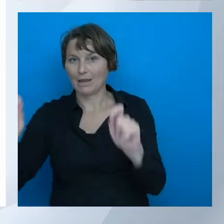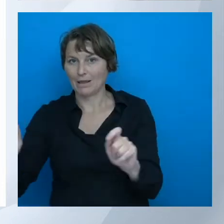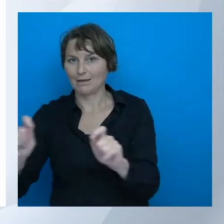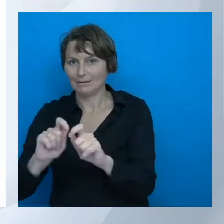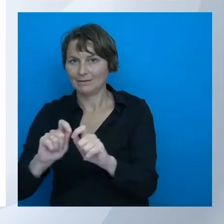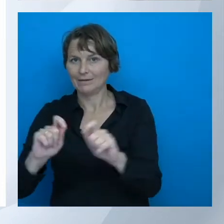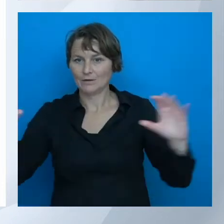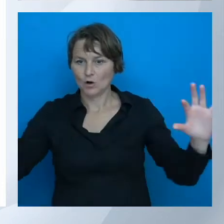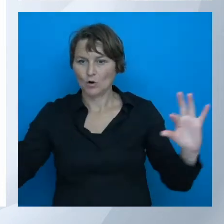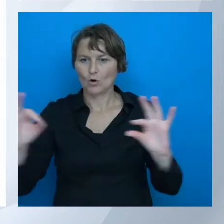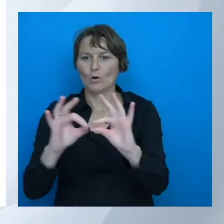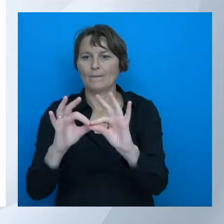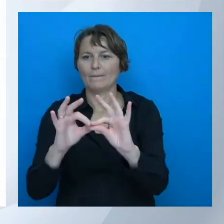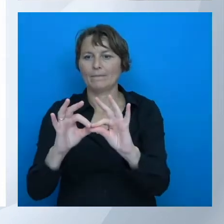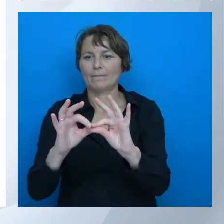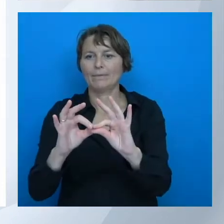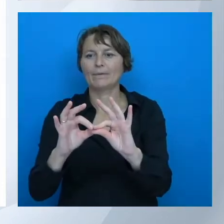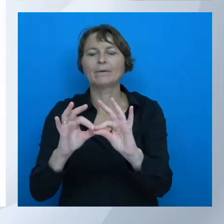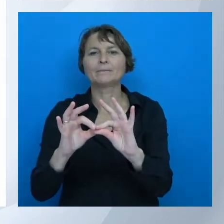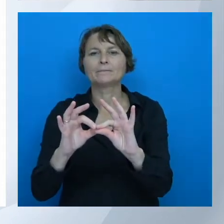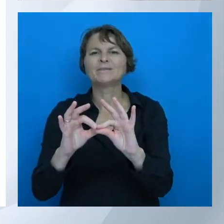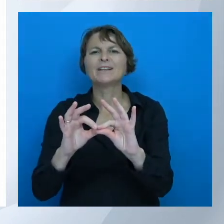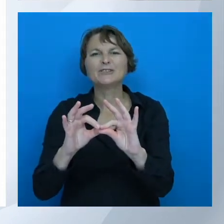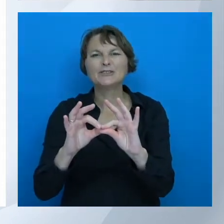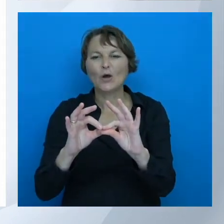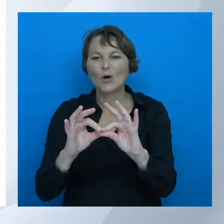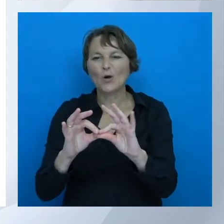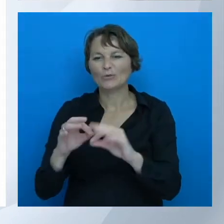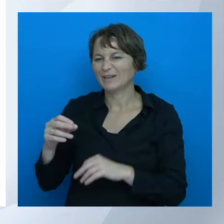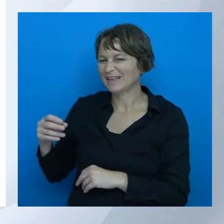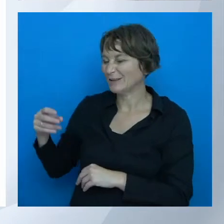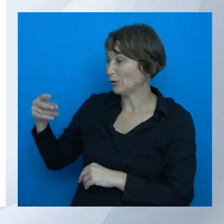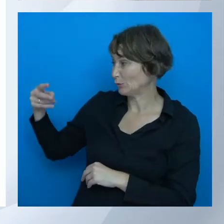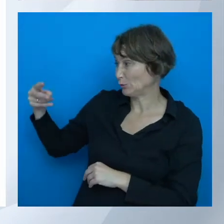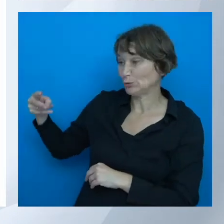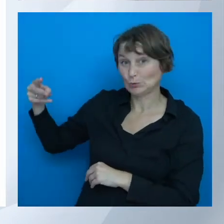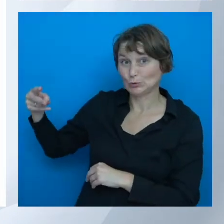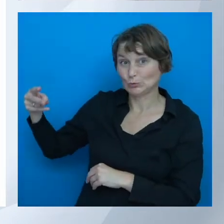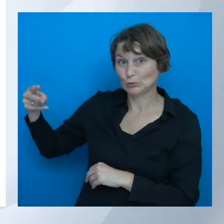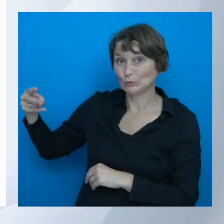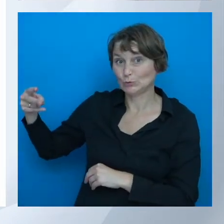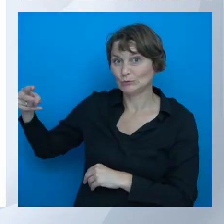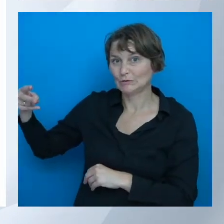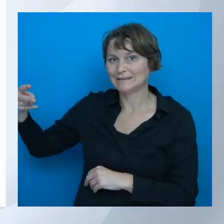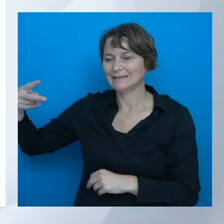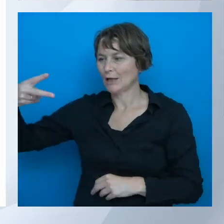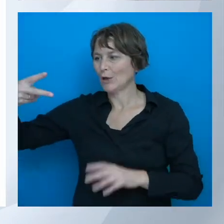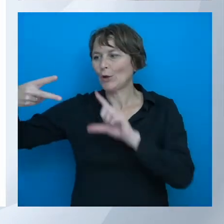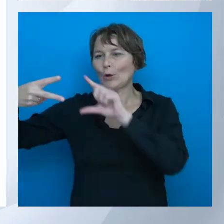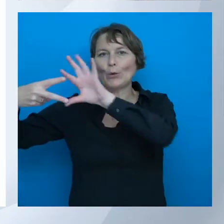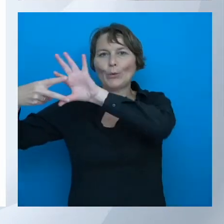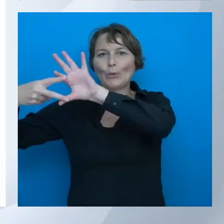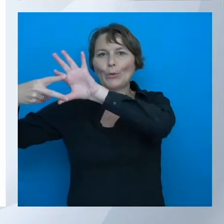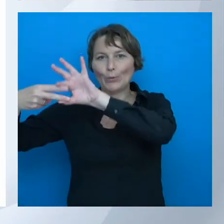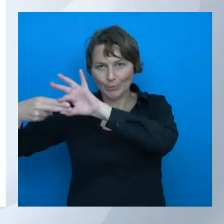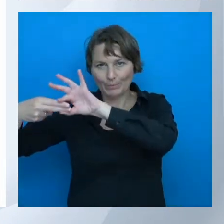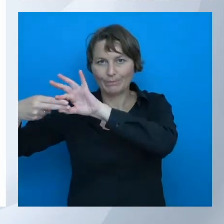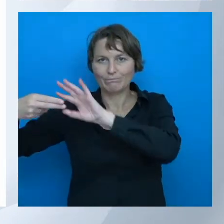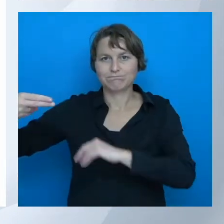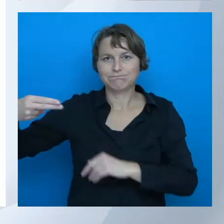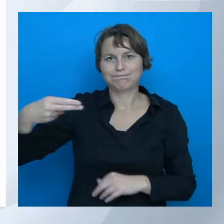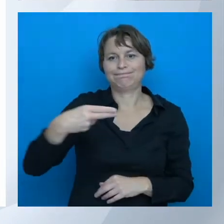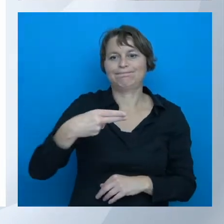actually will be done is it will pick that up, it will merge the content and the template, so to say, and it will bring that